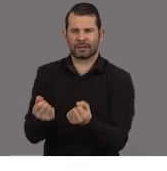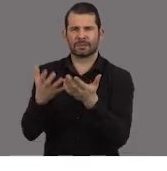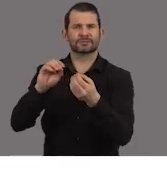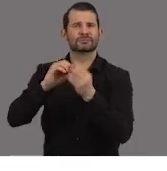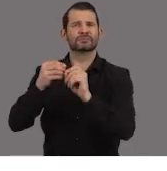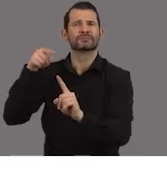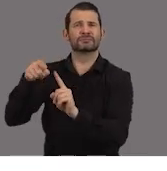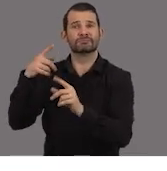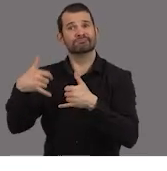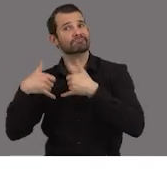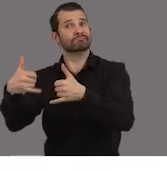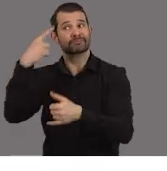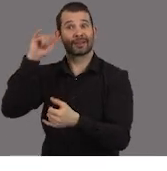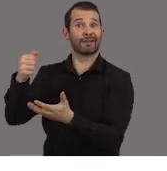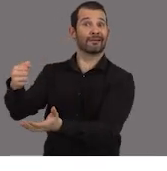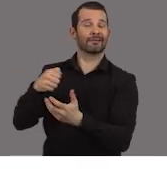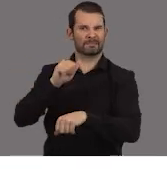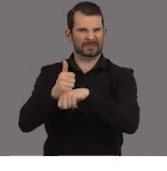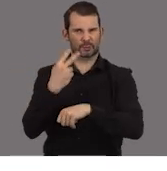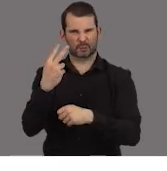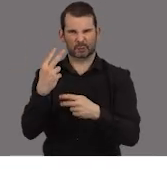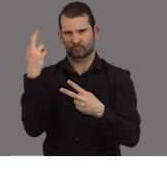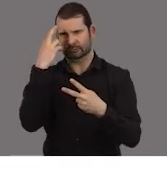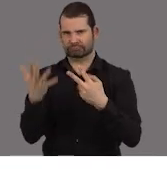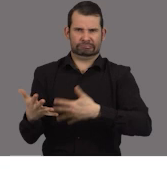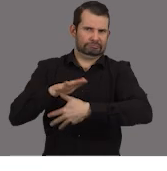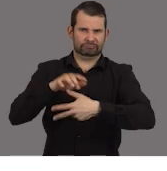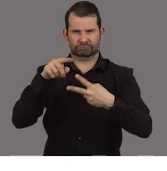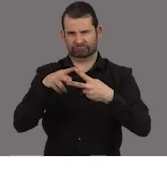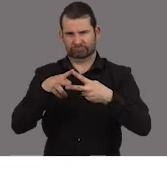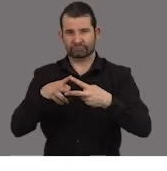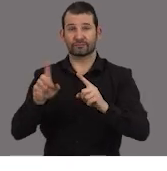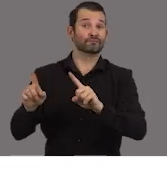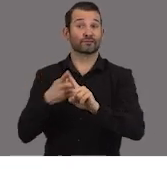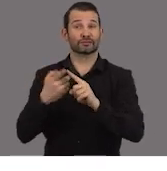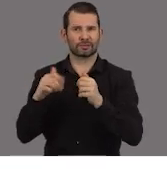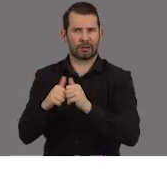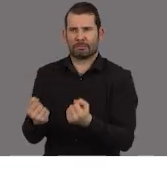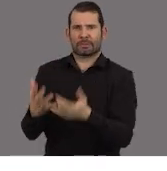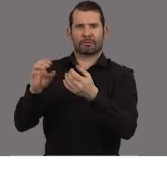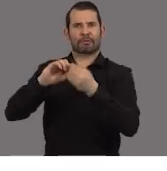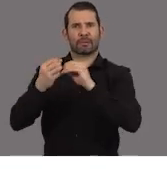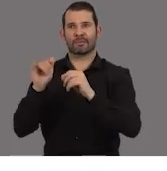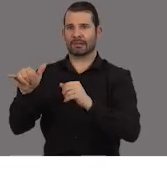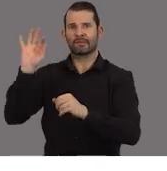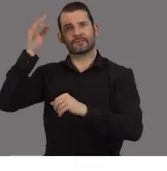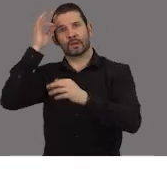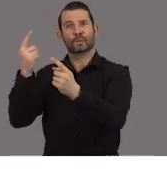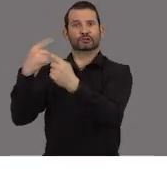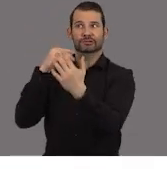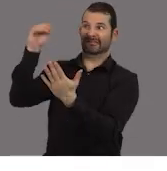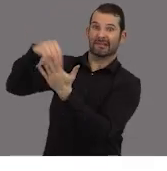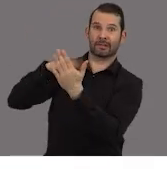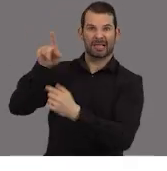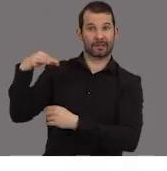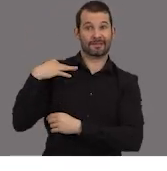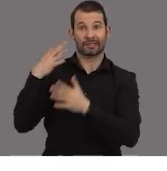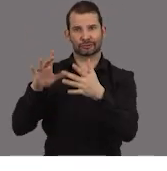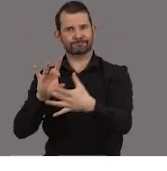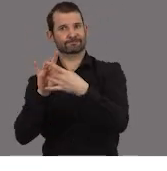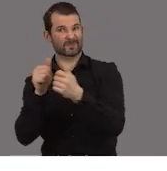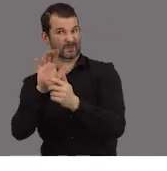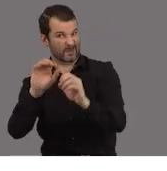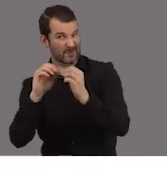Funding amounts for the grant are based on two main factors. The first is the number of federal returns filed by